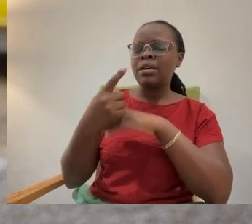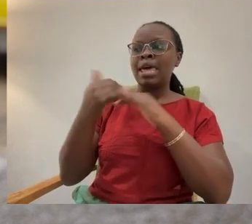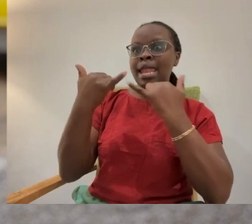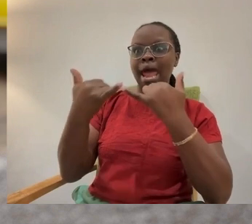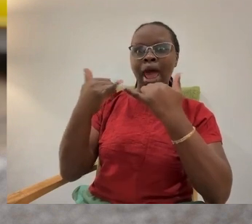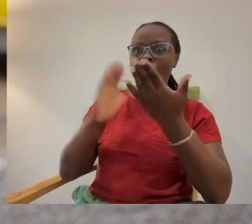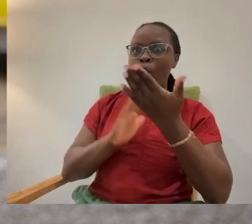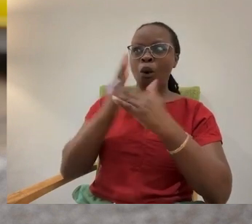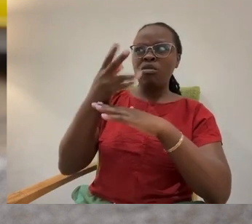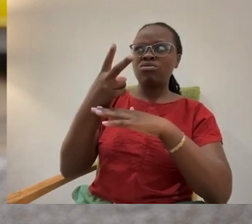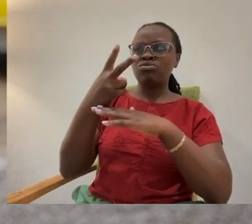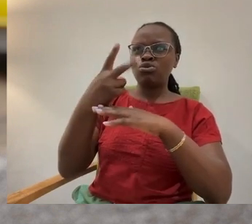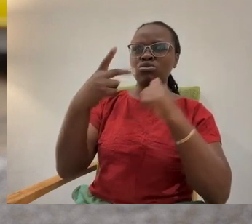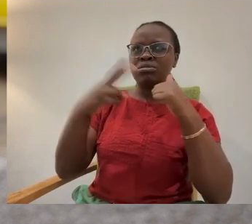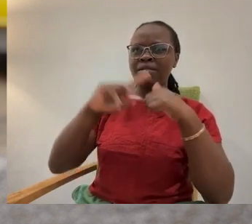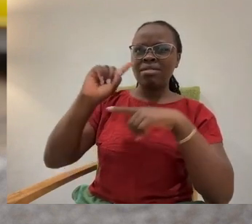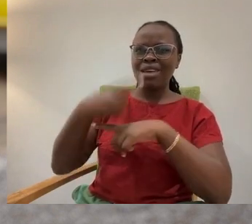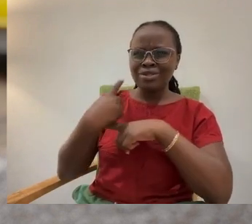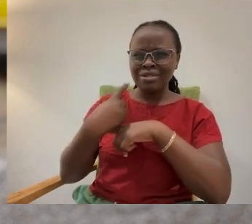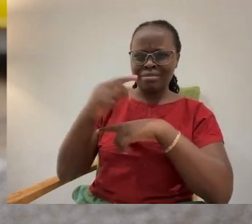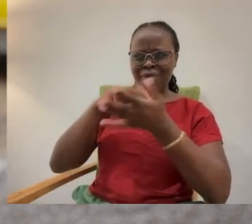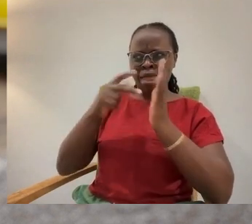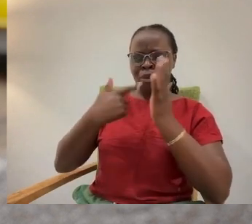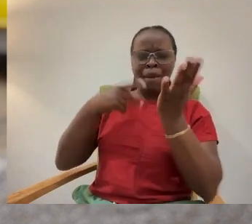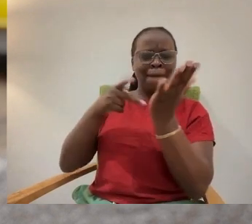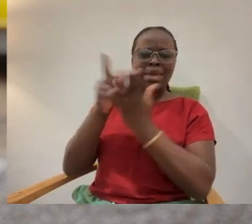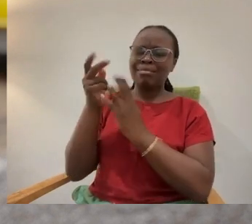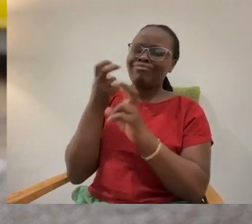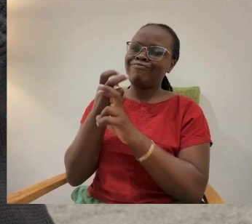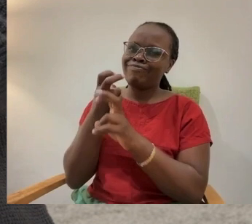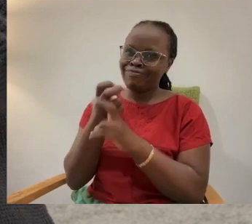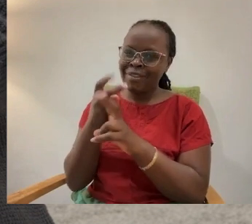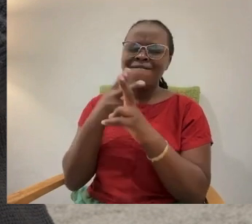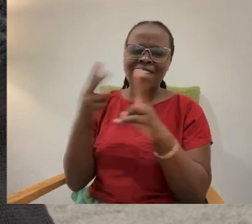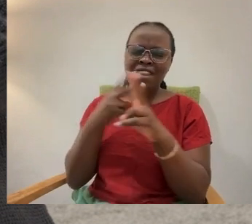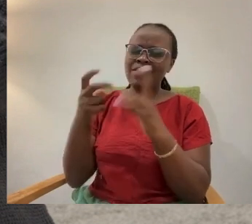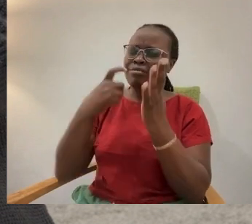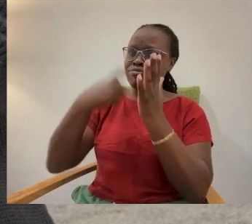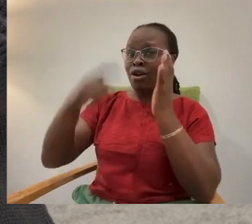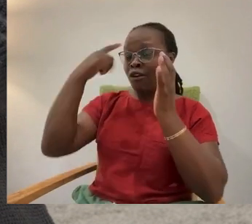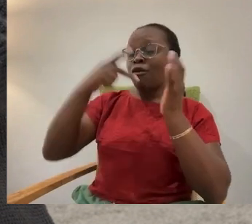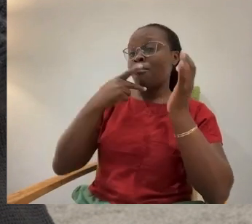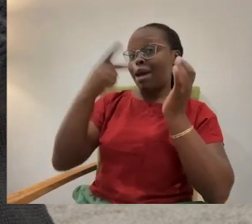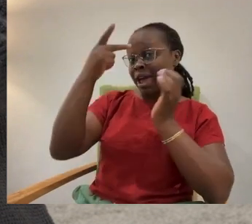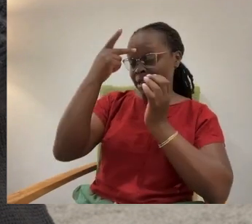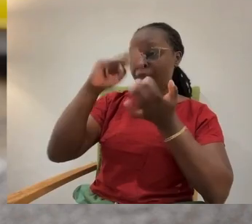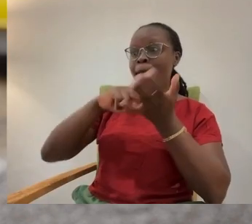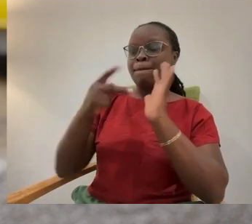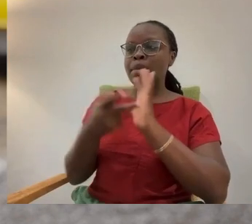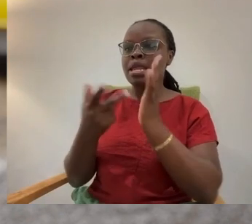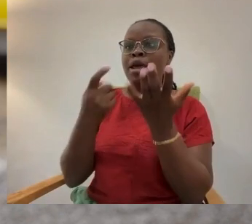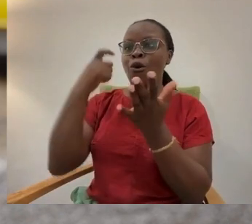it's about 27,000 shillings. So that is pricey. Even to the parent, it's high. So the aspect